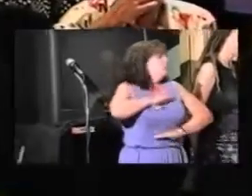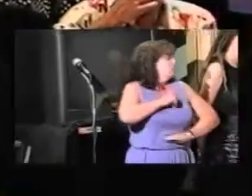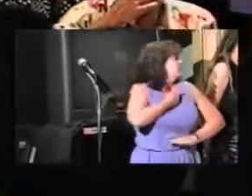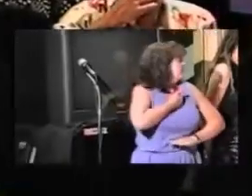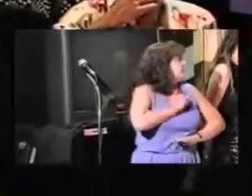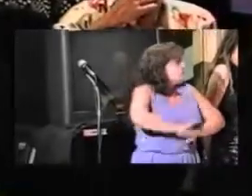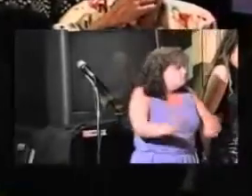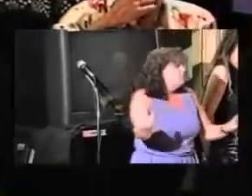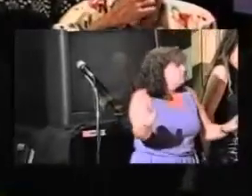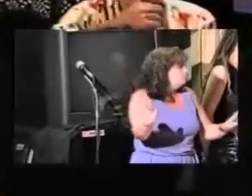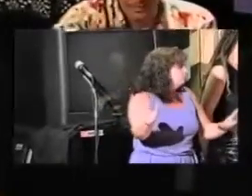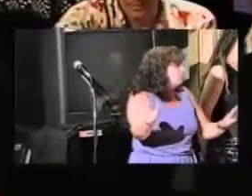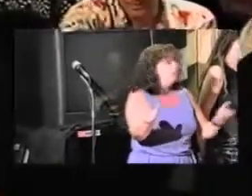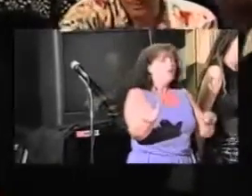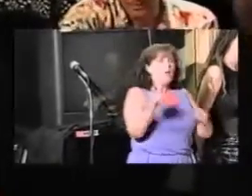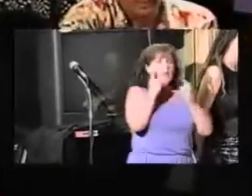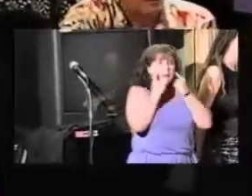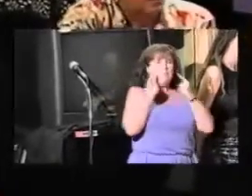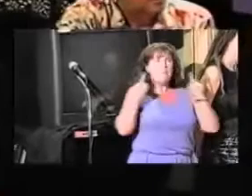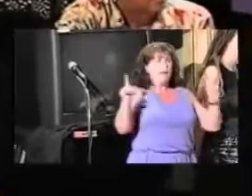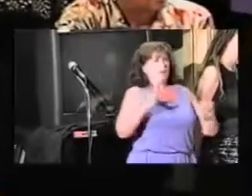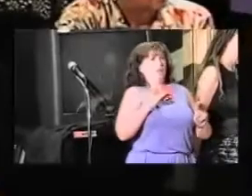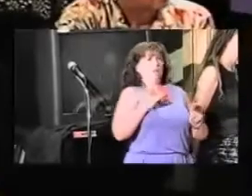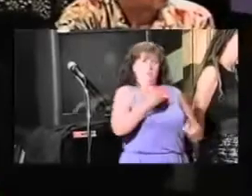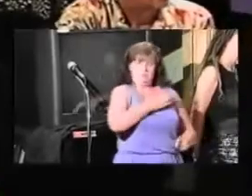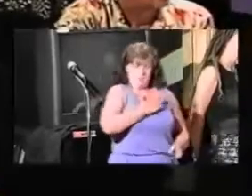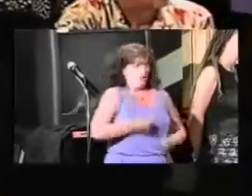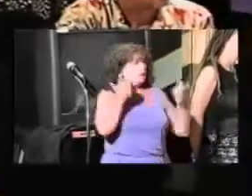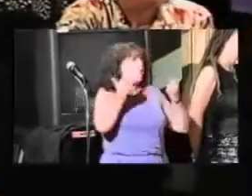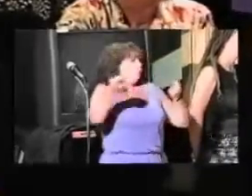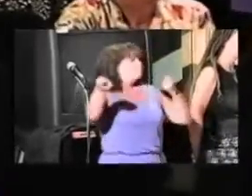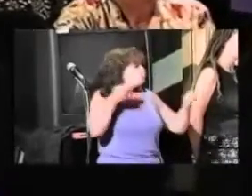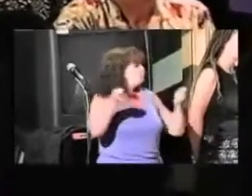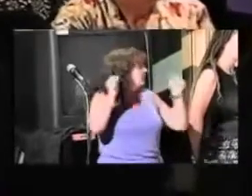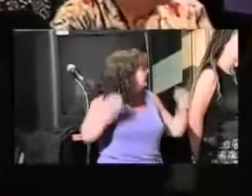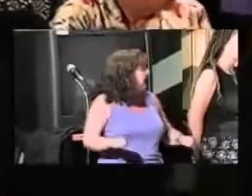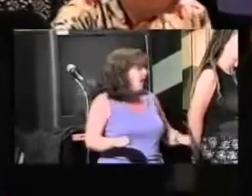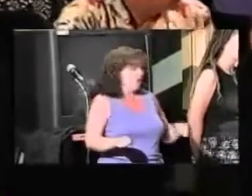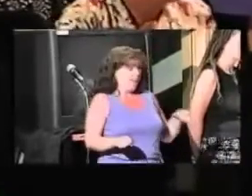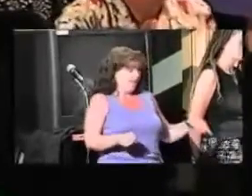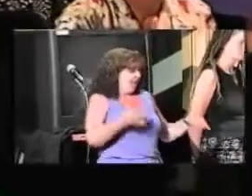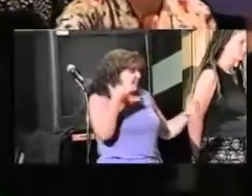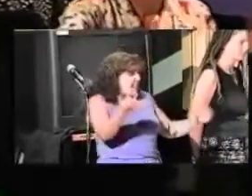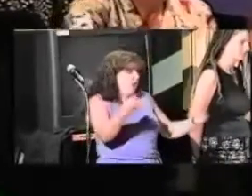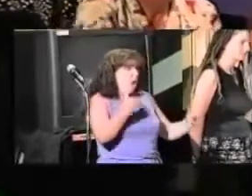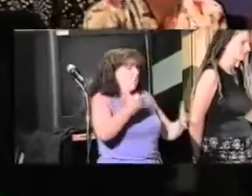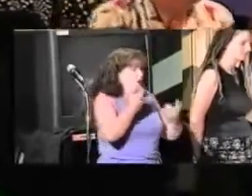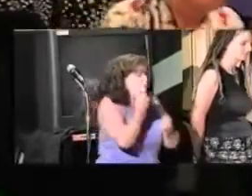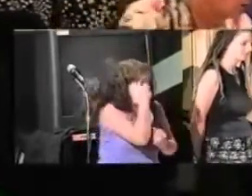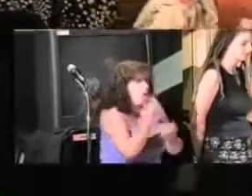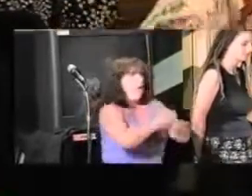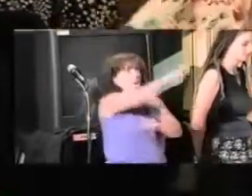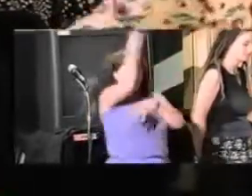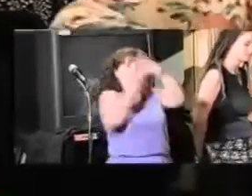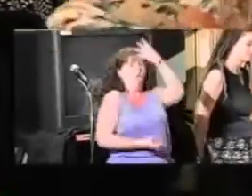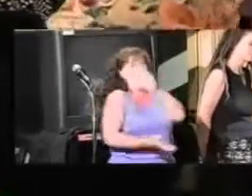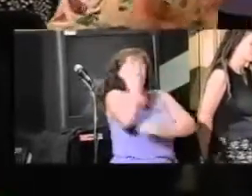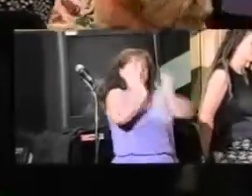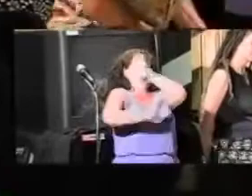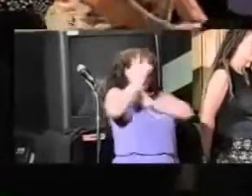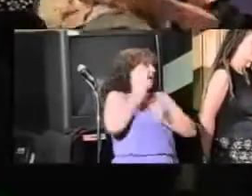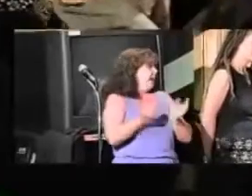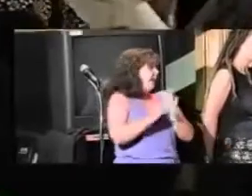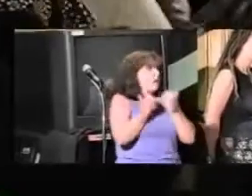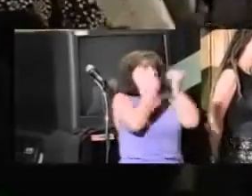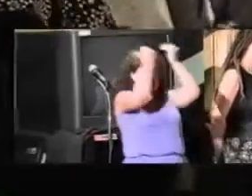much. I am finally in control of my life, and you want to throw me back into the sewer. No. Look, they got problems.